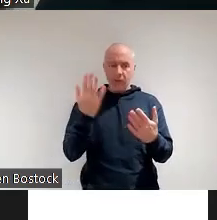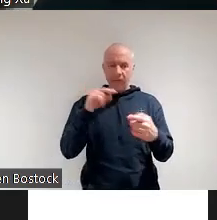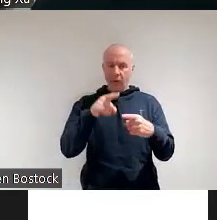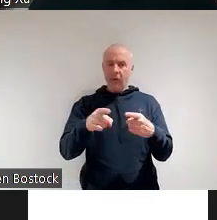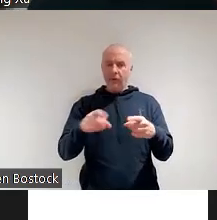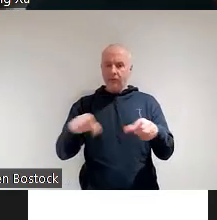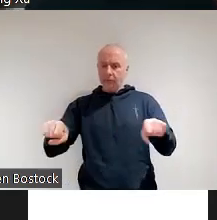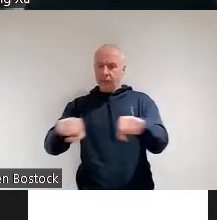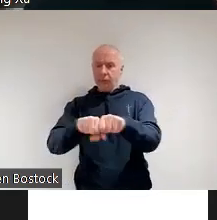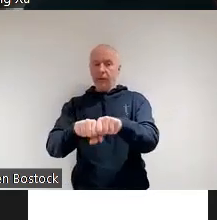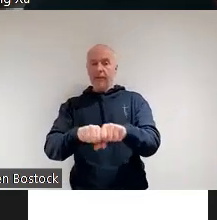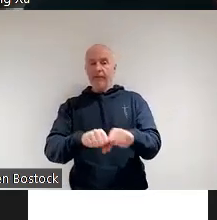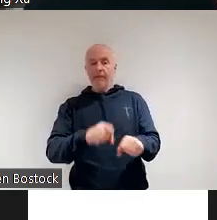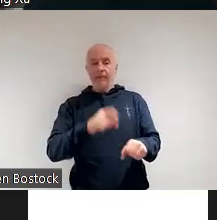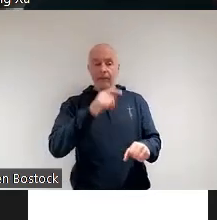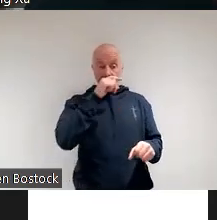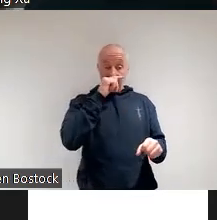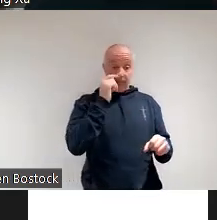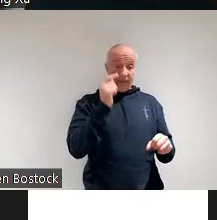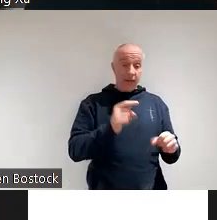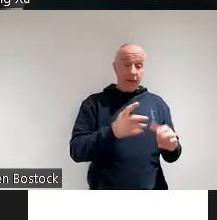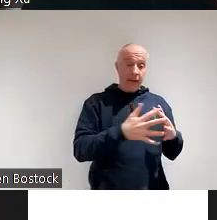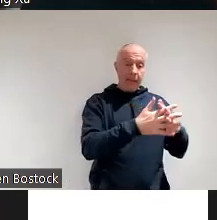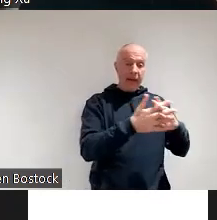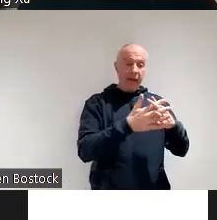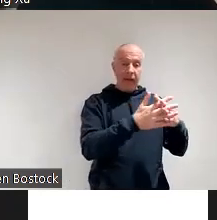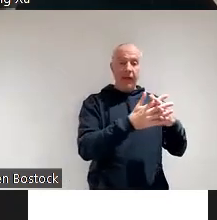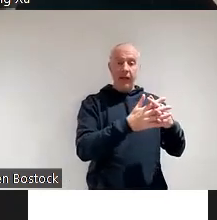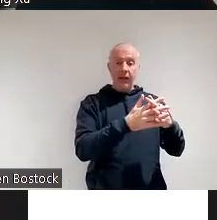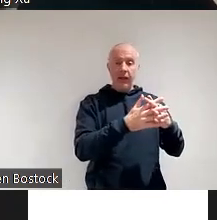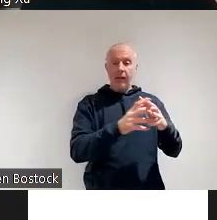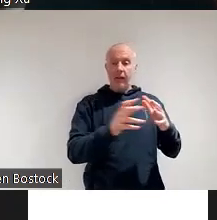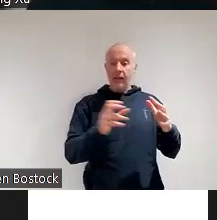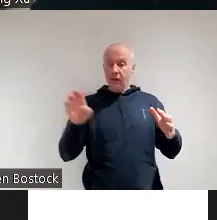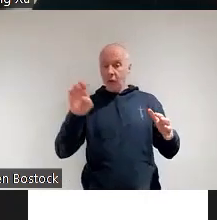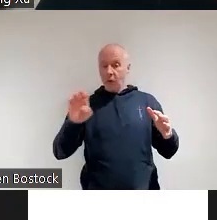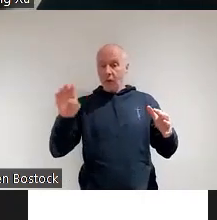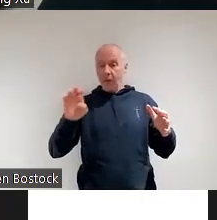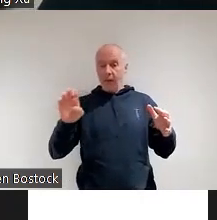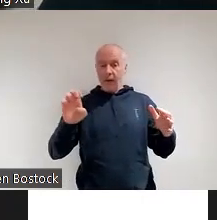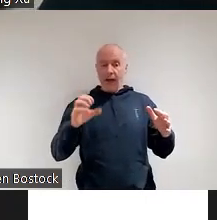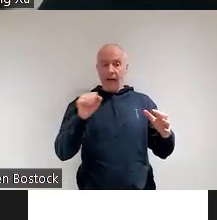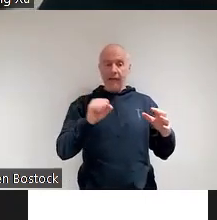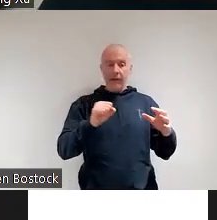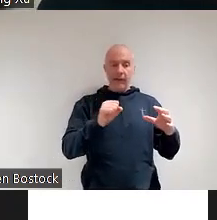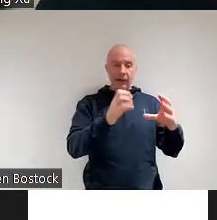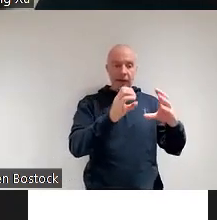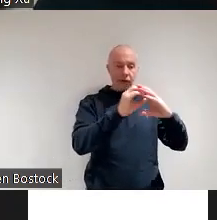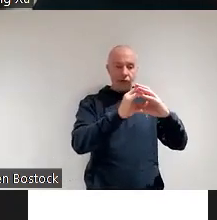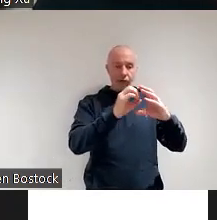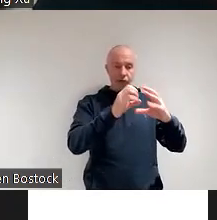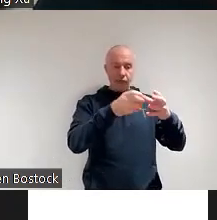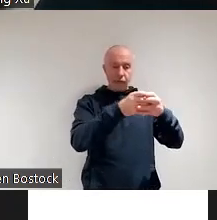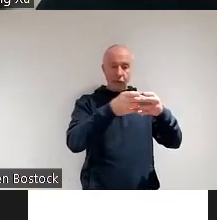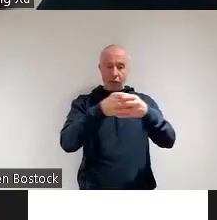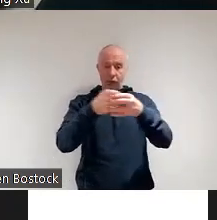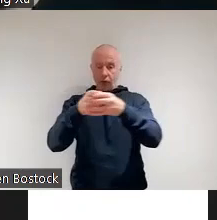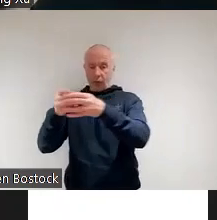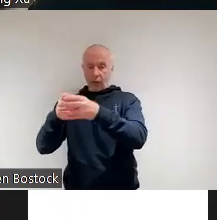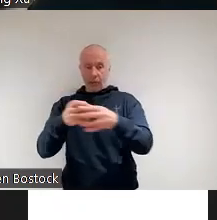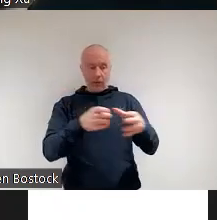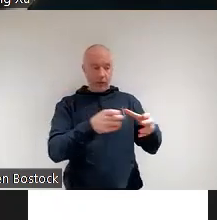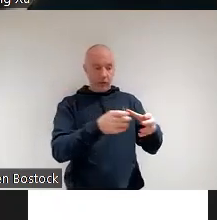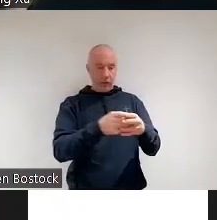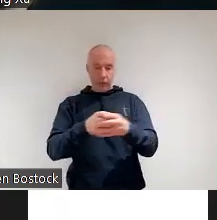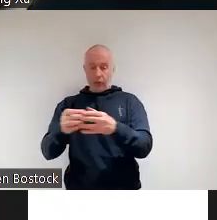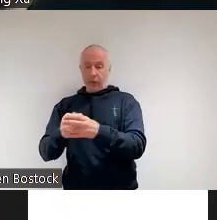North America and Europe, they basically have divided the chargers into different groups, but fundamentally they are the same. So if you look at